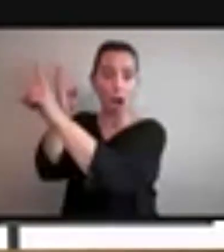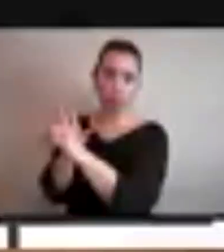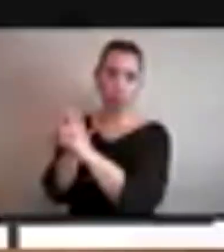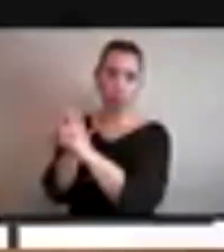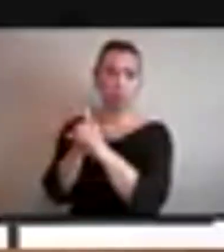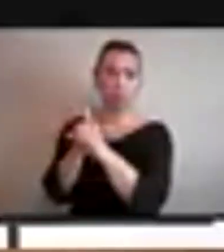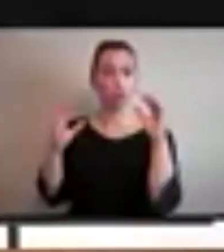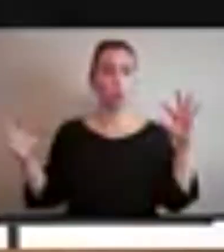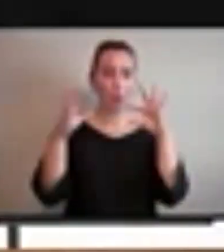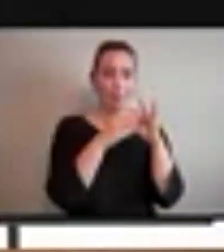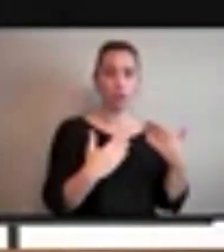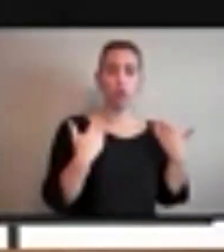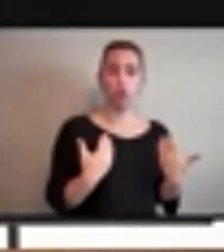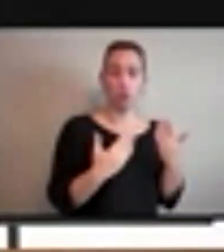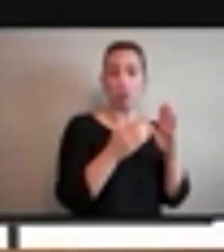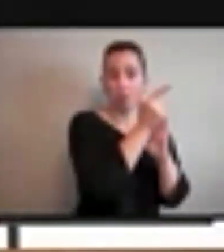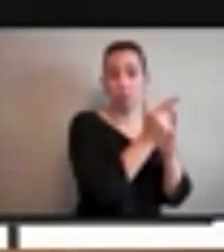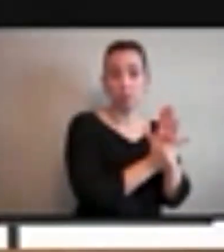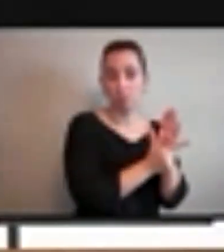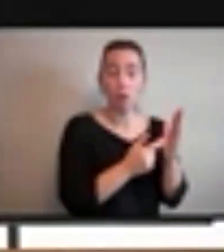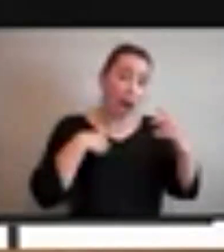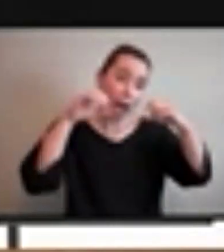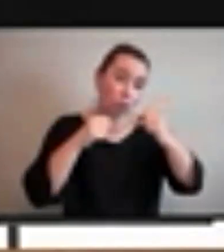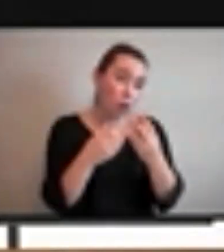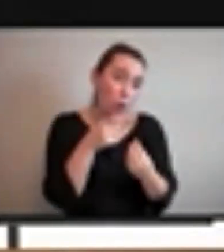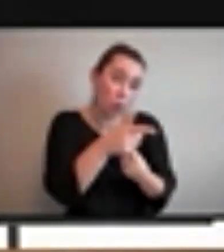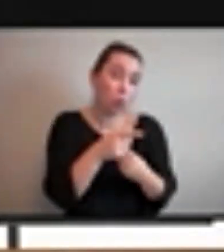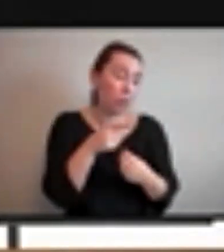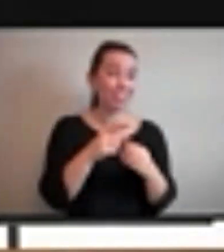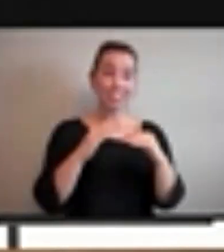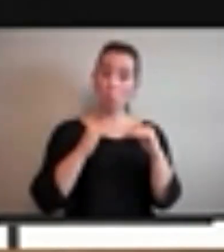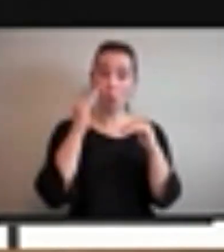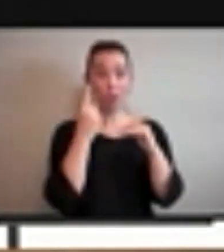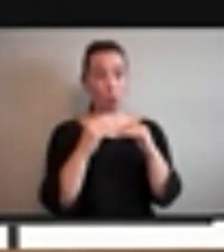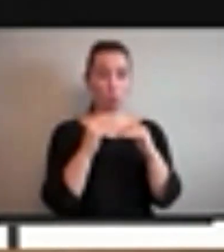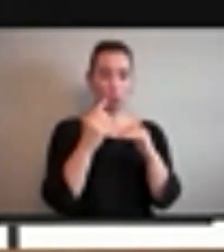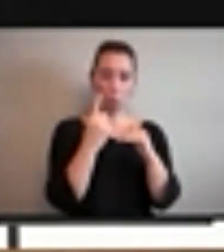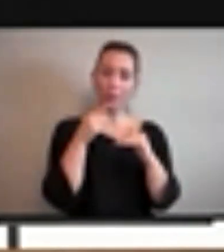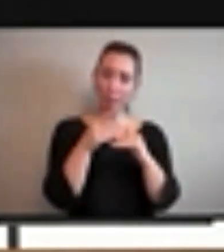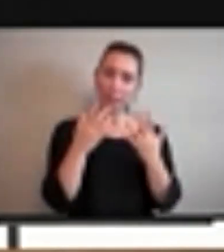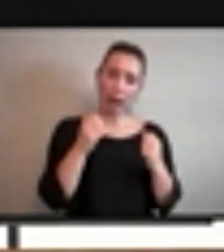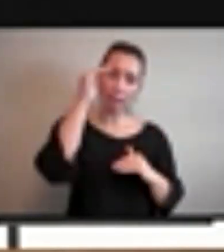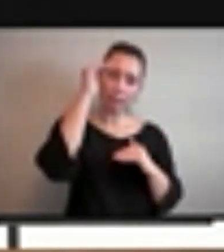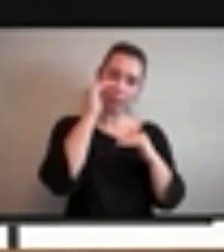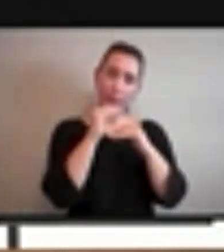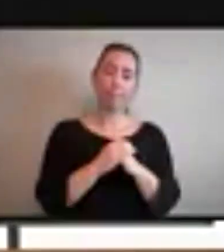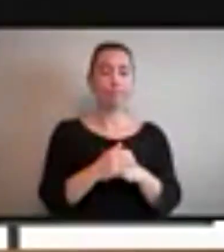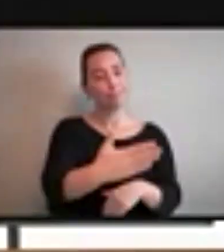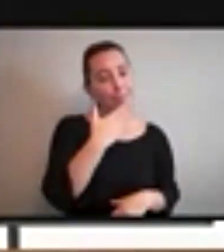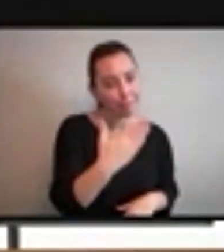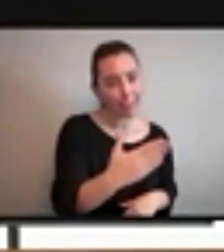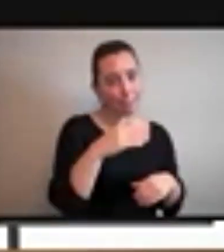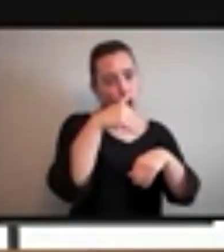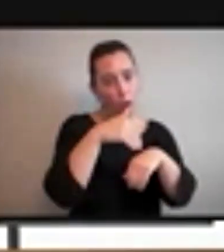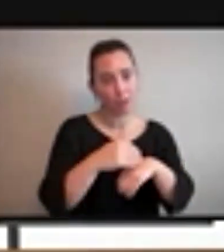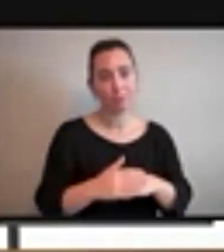in the legislation and the standard. But I completely agree with you. This is limiting and we should try to avoid that. But thank you for the question. Now I